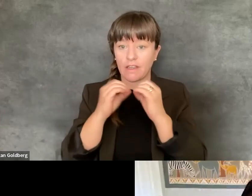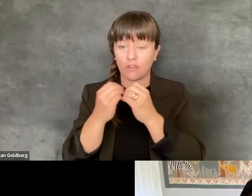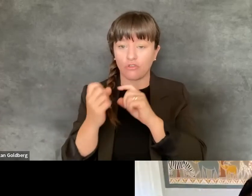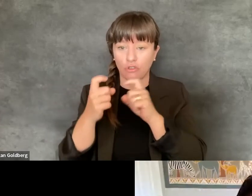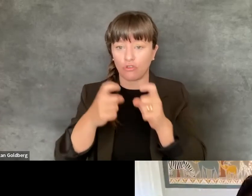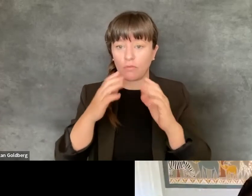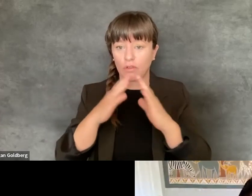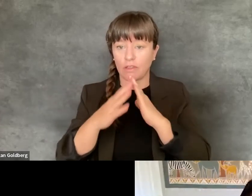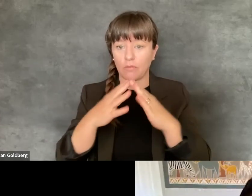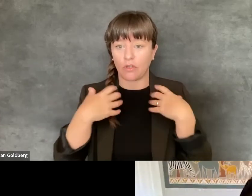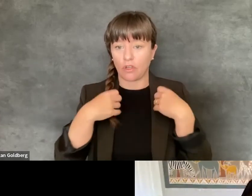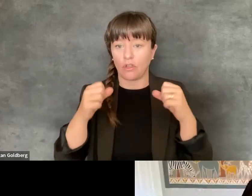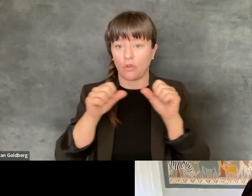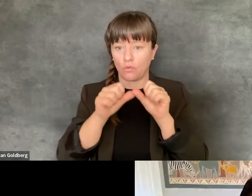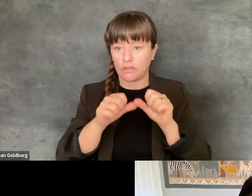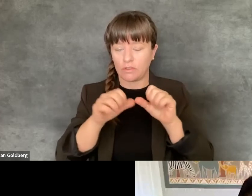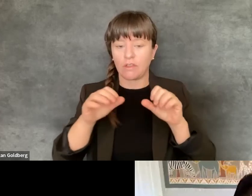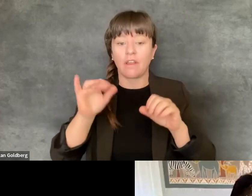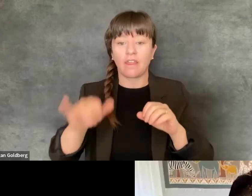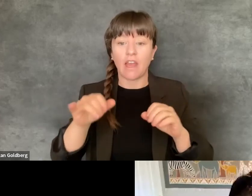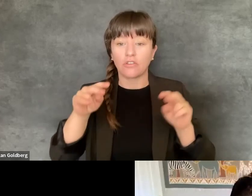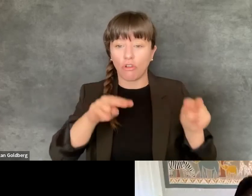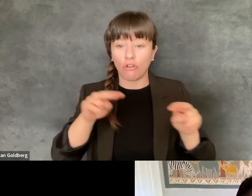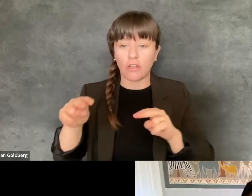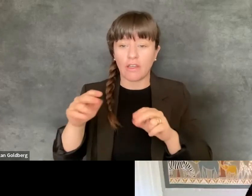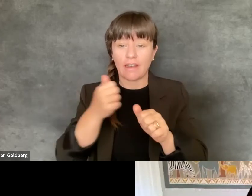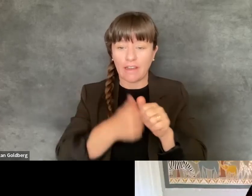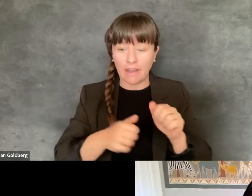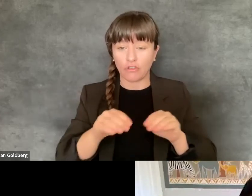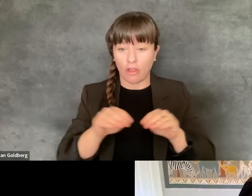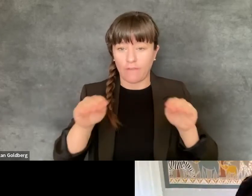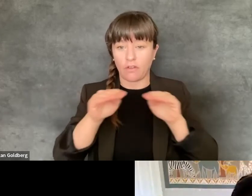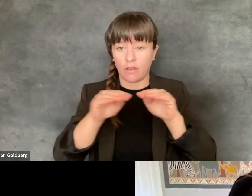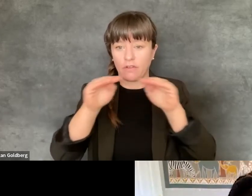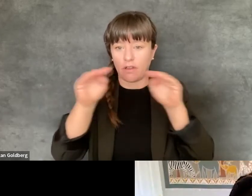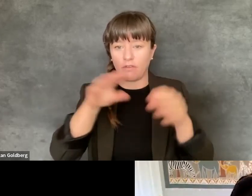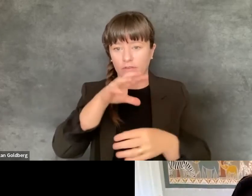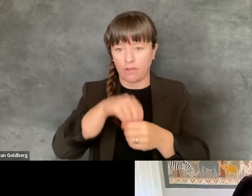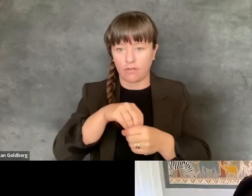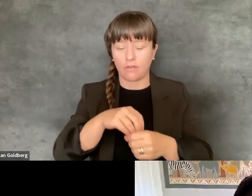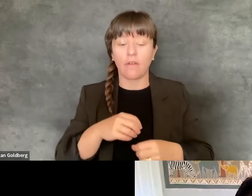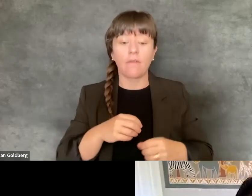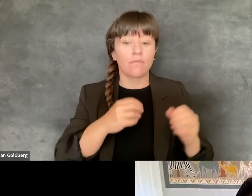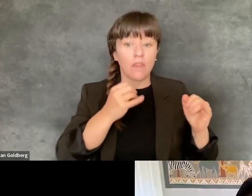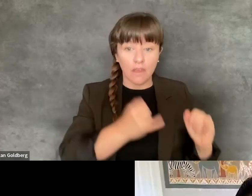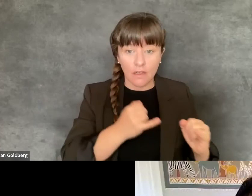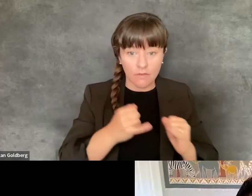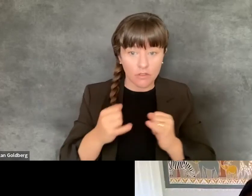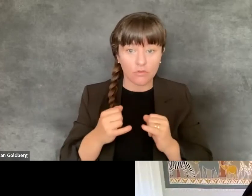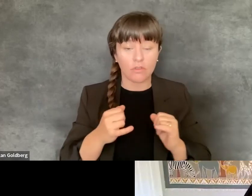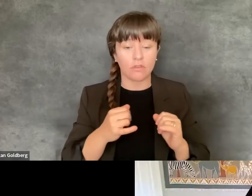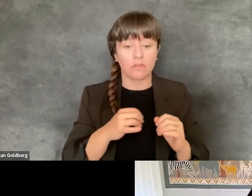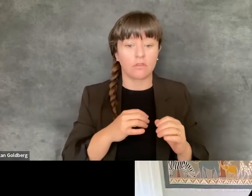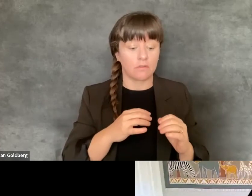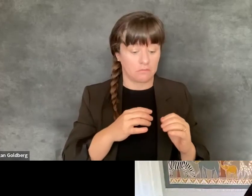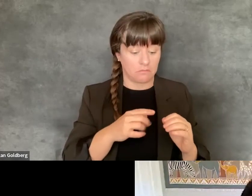at each level, right? We talk about the socio-ecological perspective. So are the individuals within the community